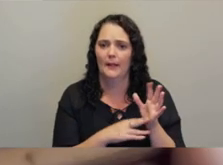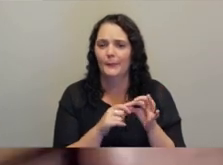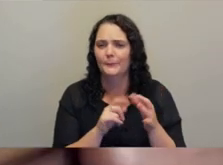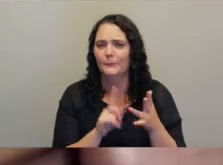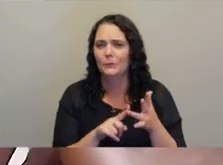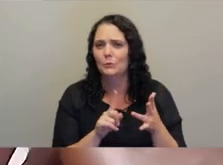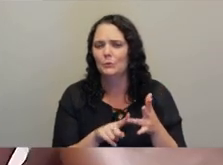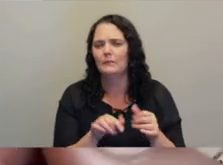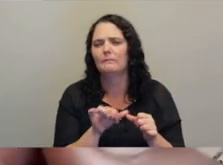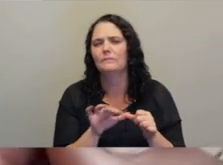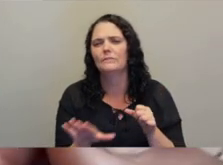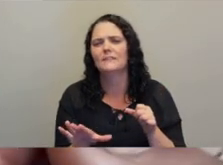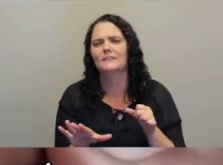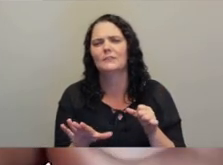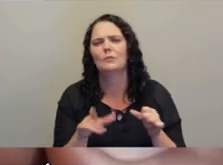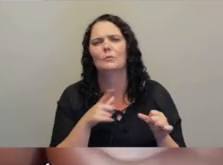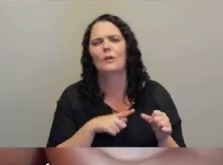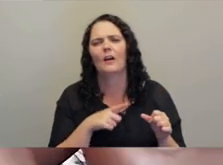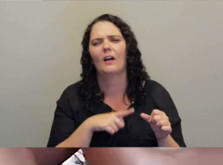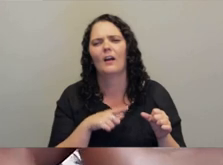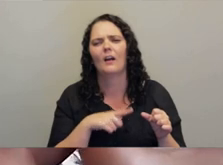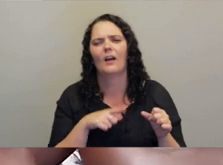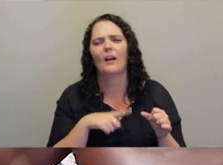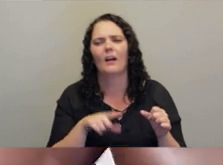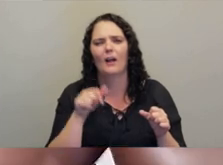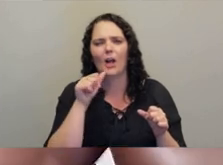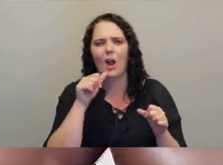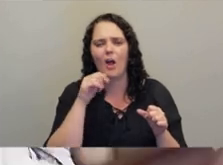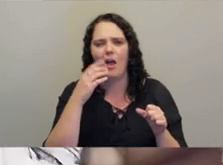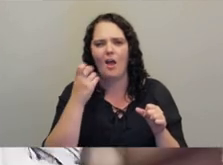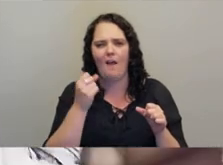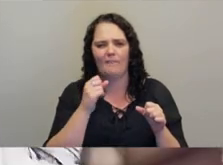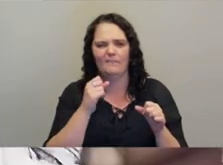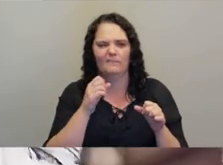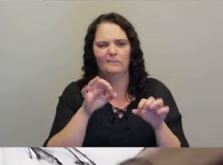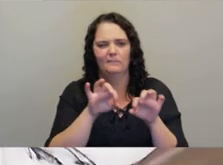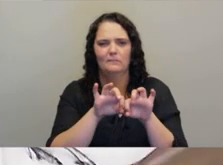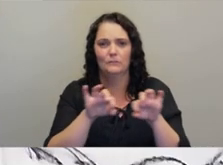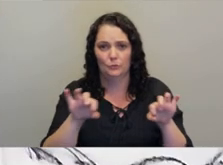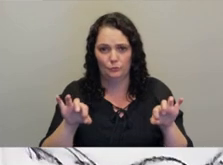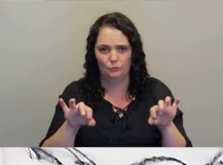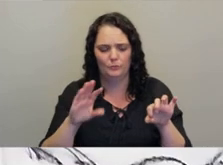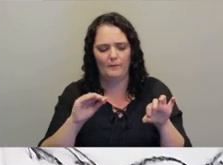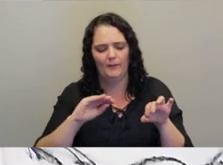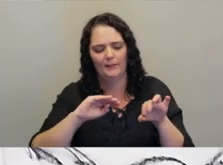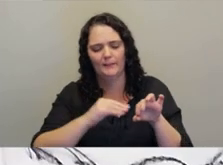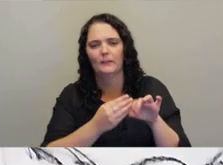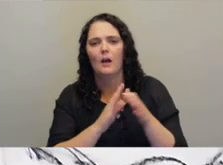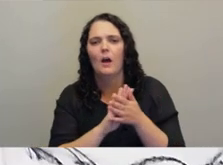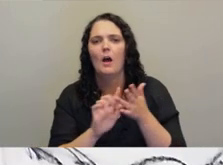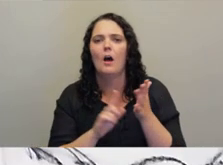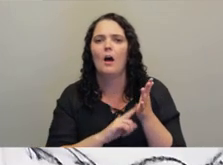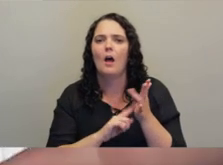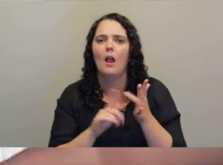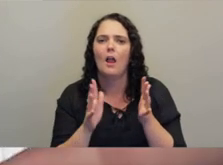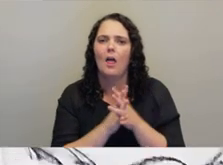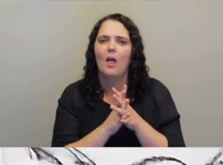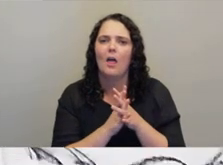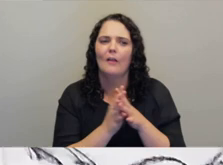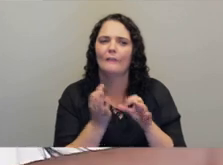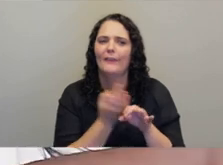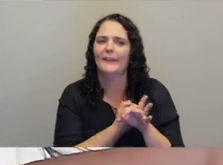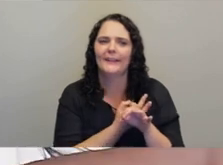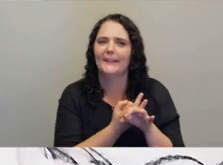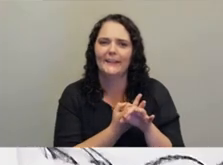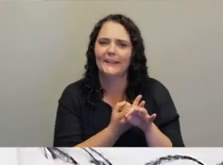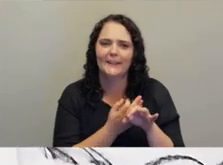about bamboo is, of course, it's got this soft, you know, bit of hollow bit in the middle. And then all you're going to do in order to make your bad